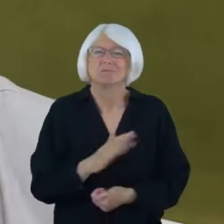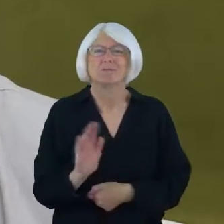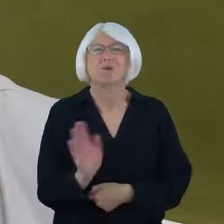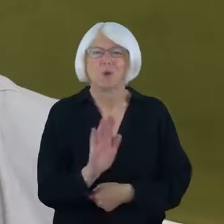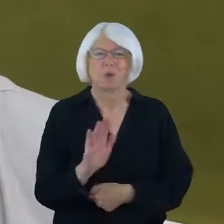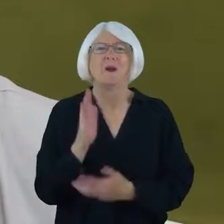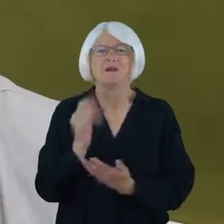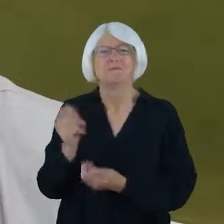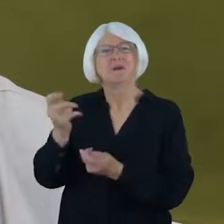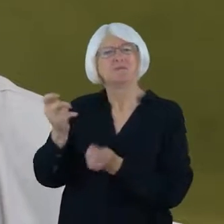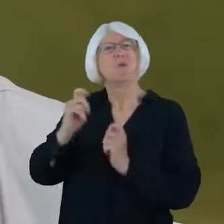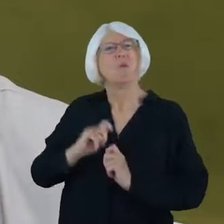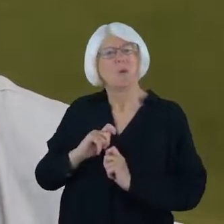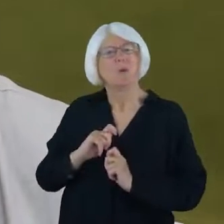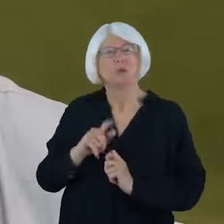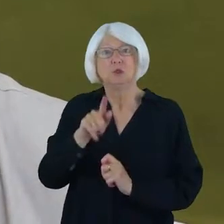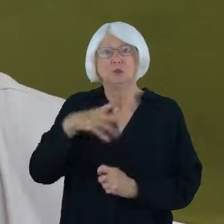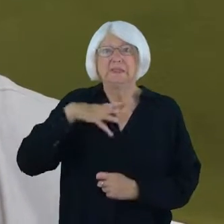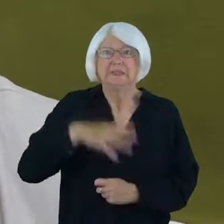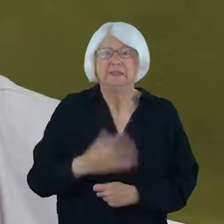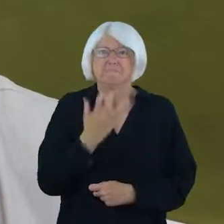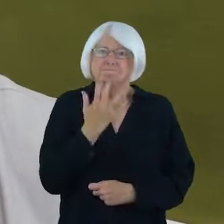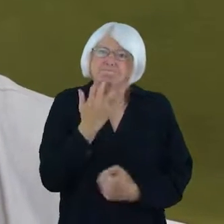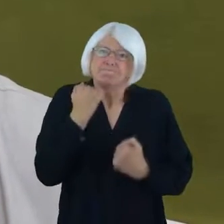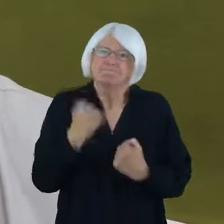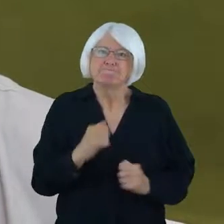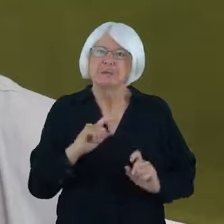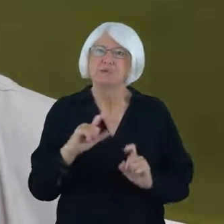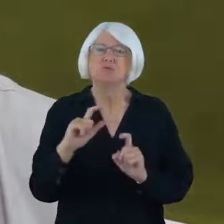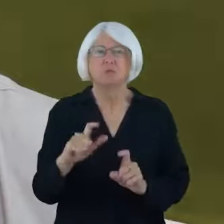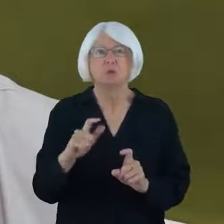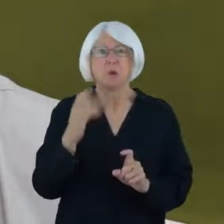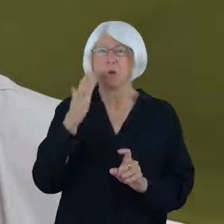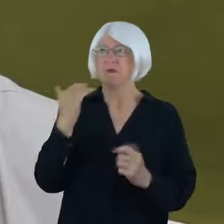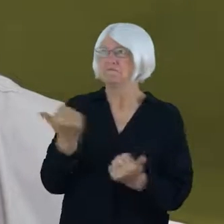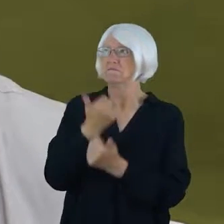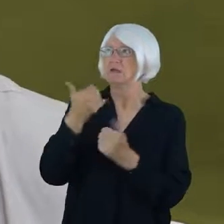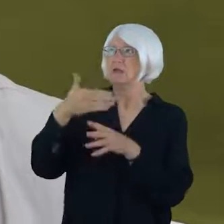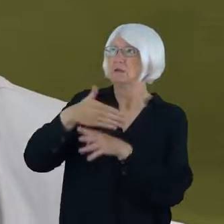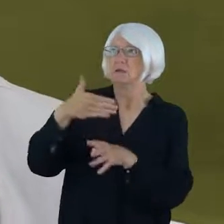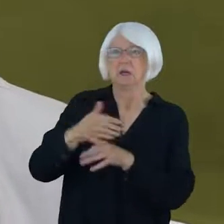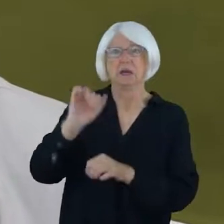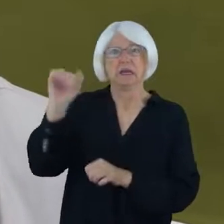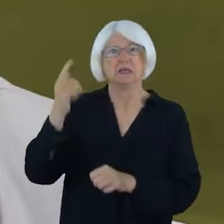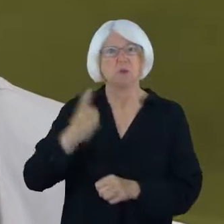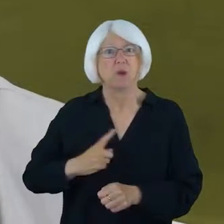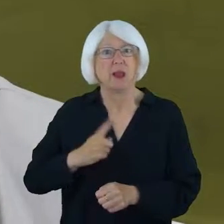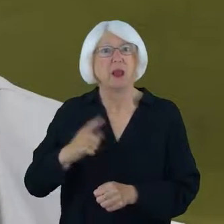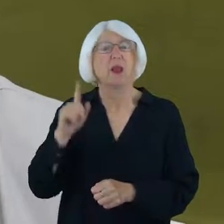brings a great reward. For you need endurance, so that when you have done the will of God, you may receive what was